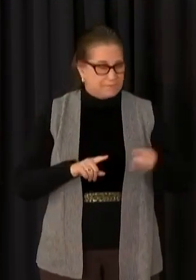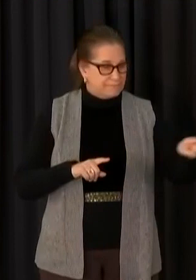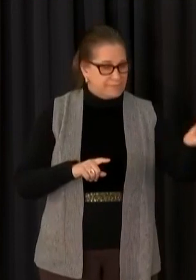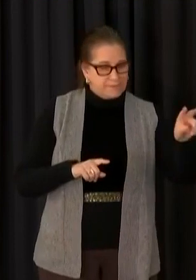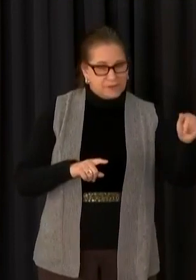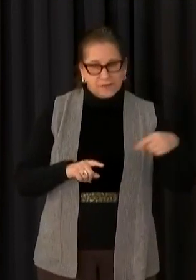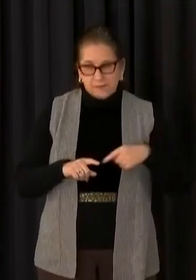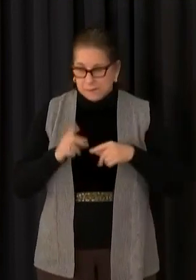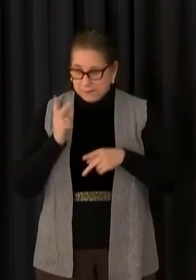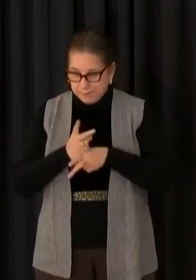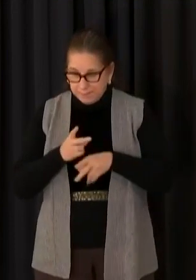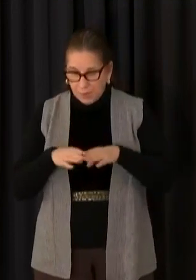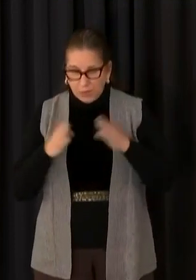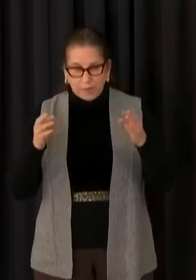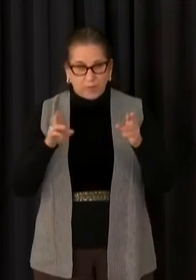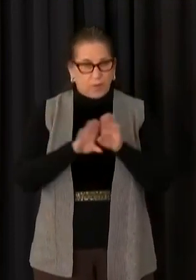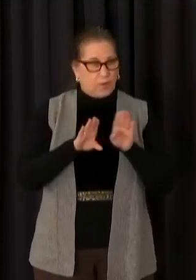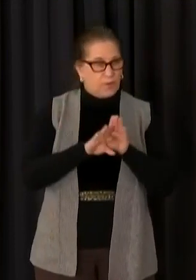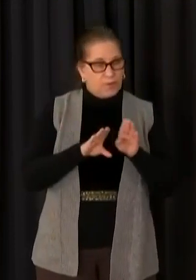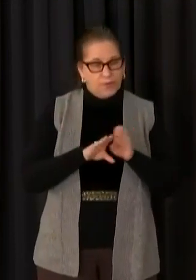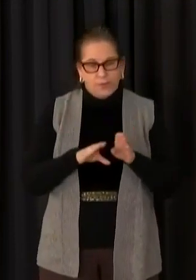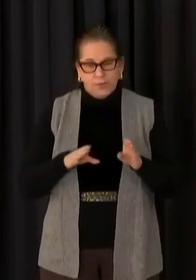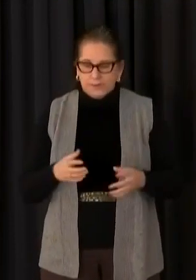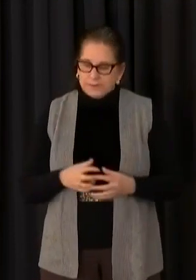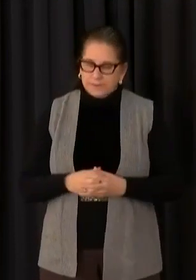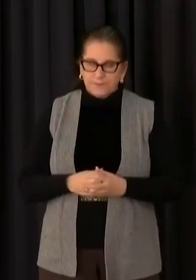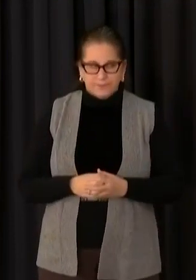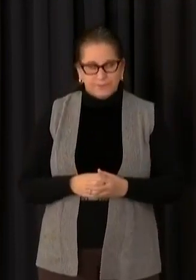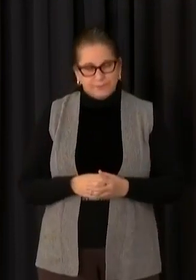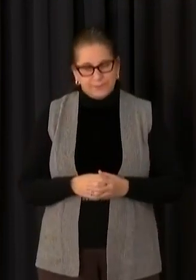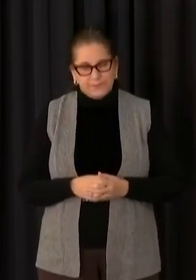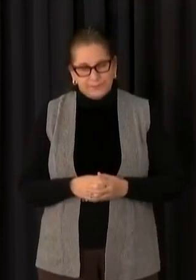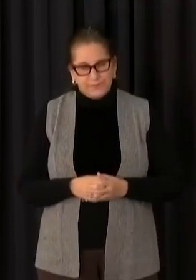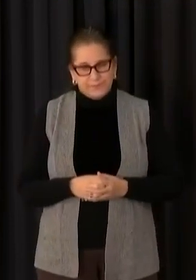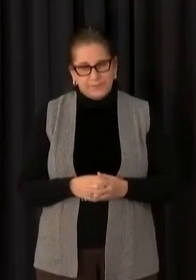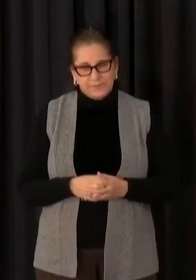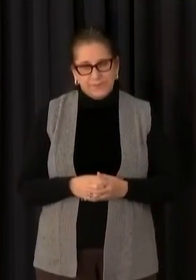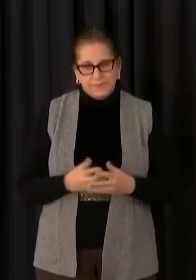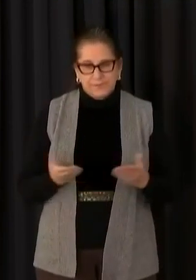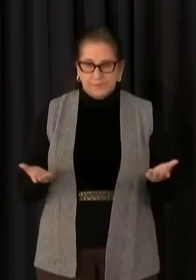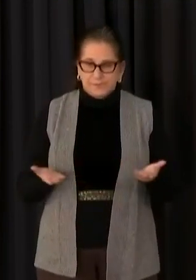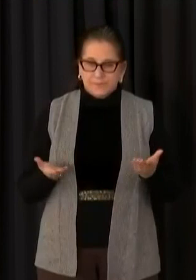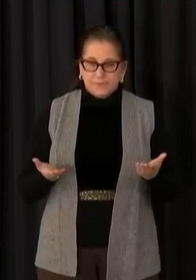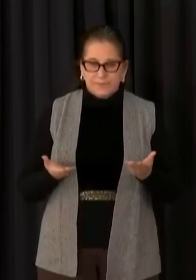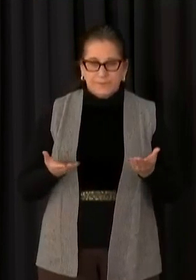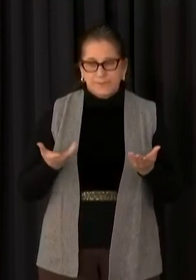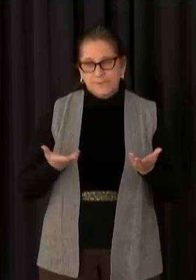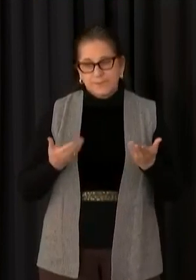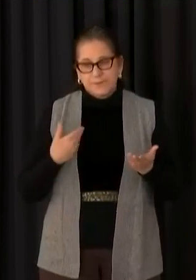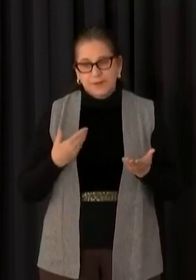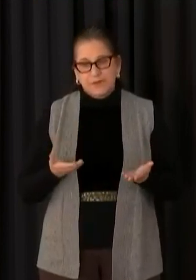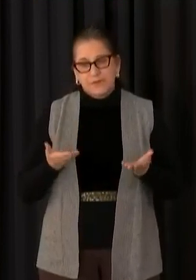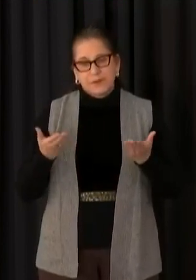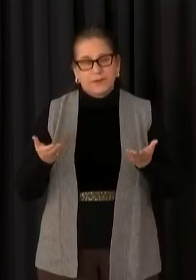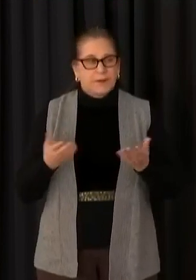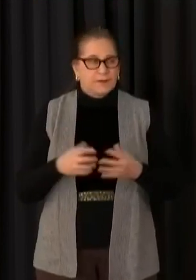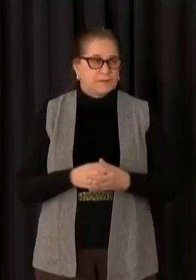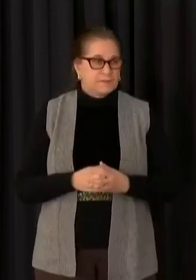closures or perimeters that have been set up in DC, the service may recommend some